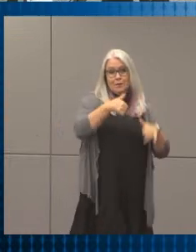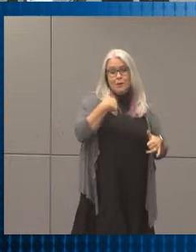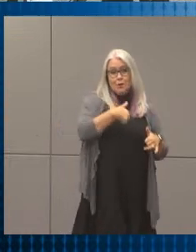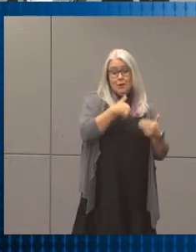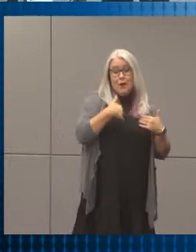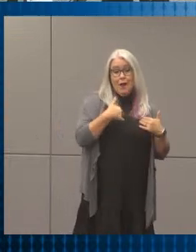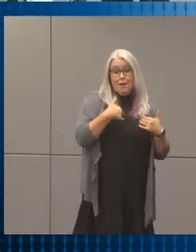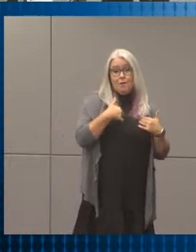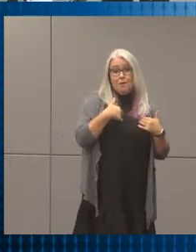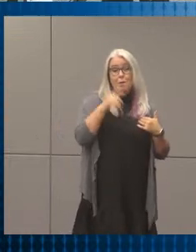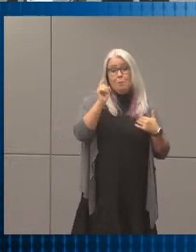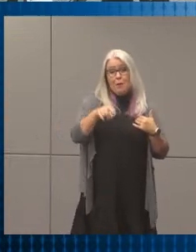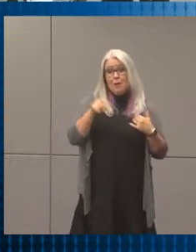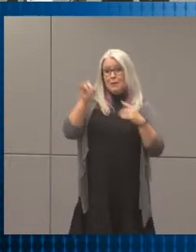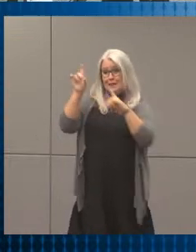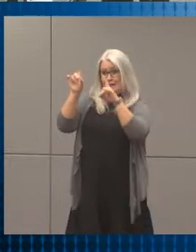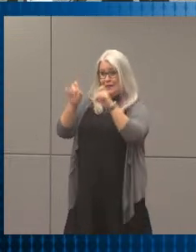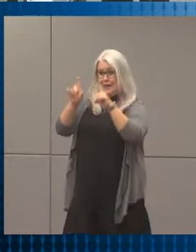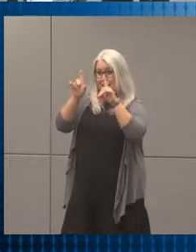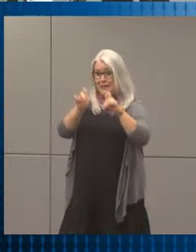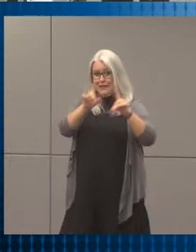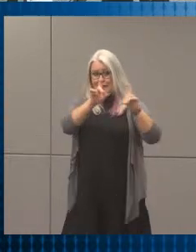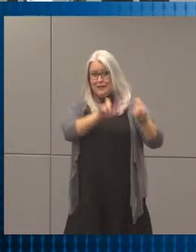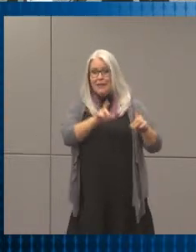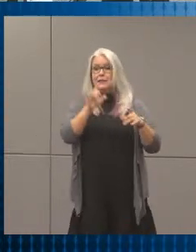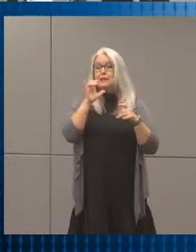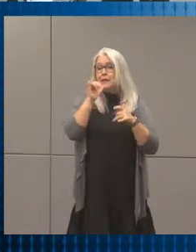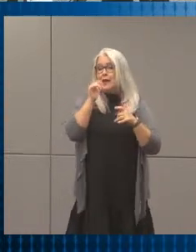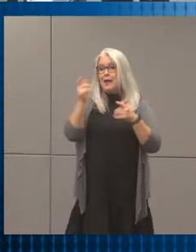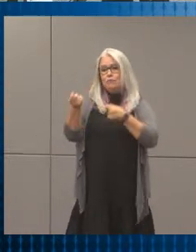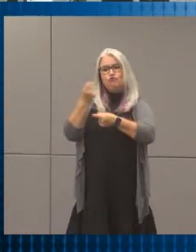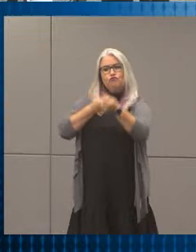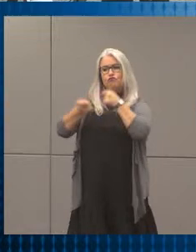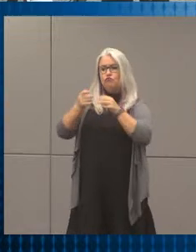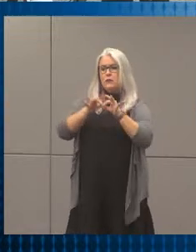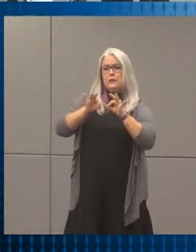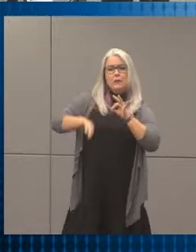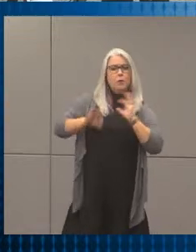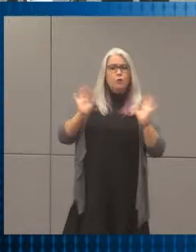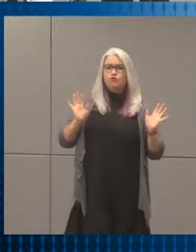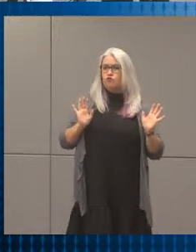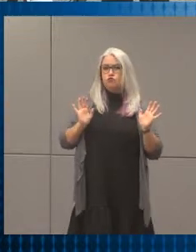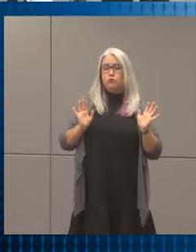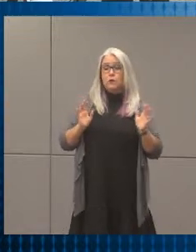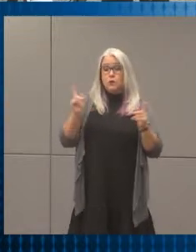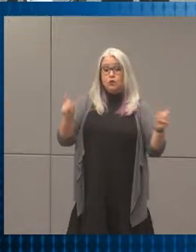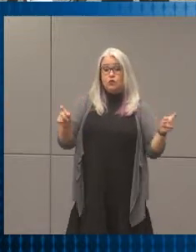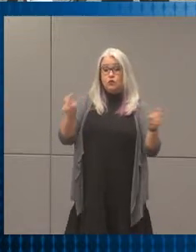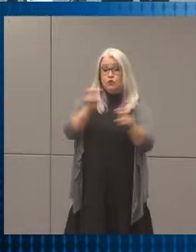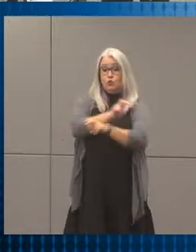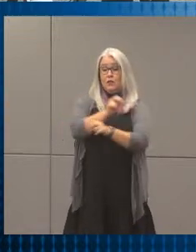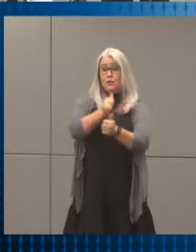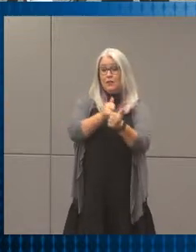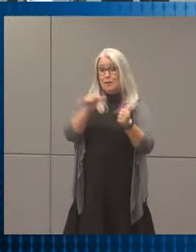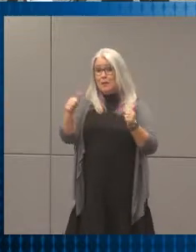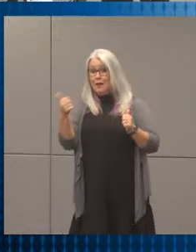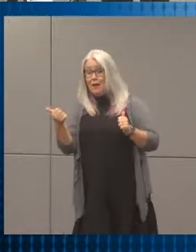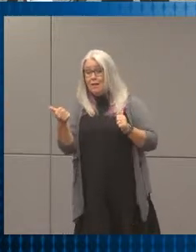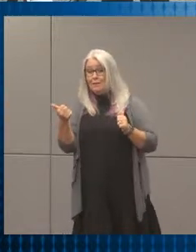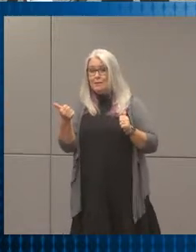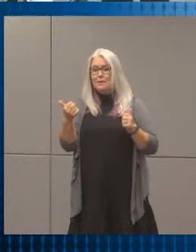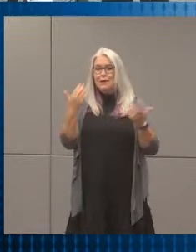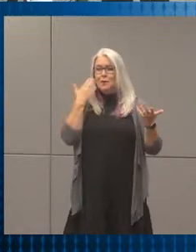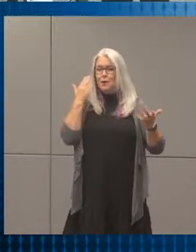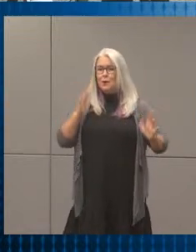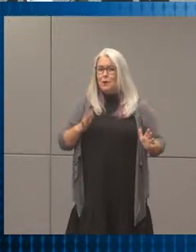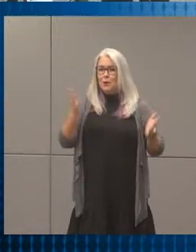out. It's not a simple one-for-one exchange. And then to switch to something else, we don't know what kind